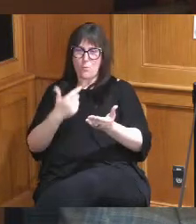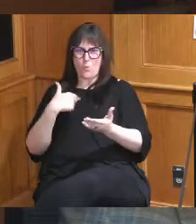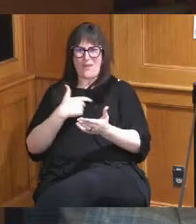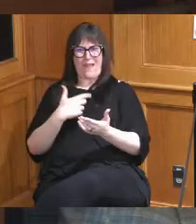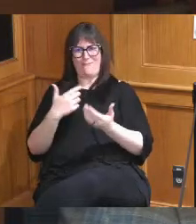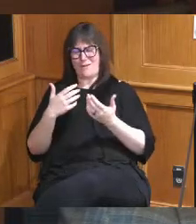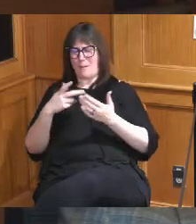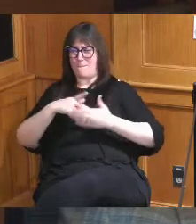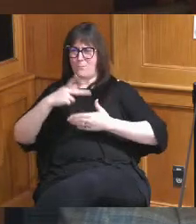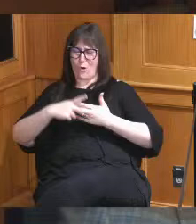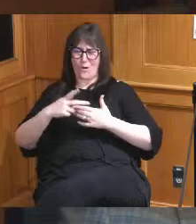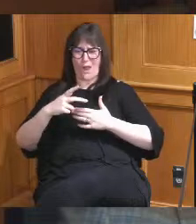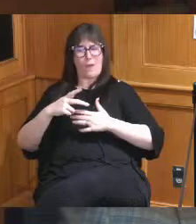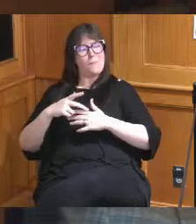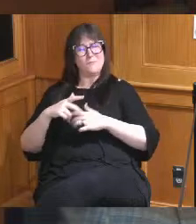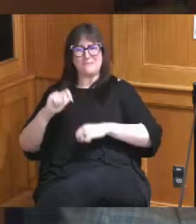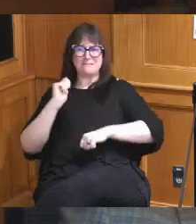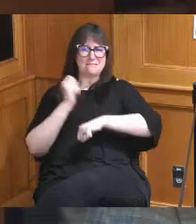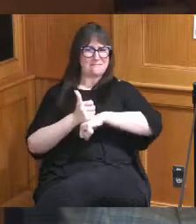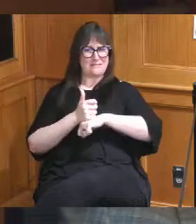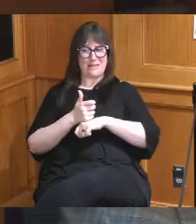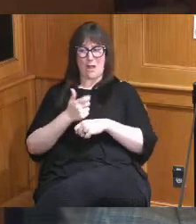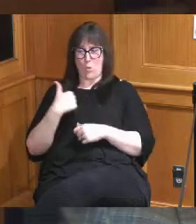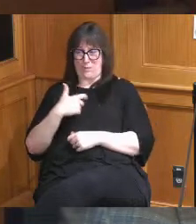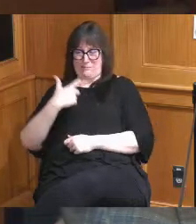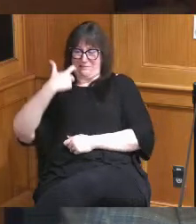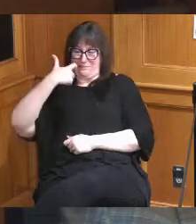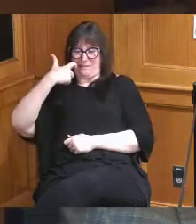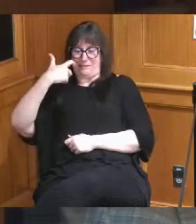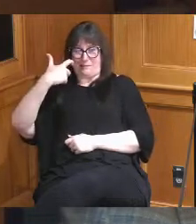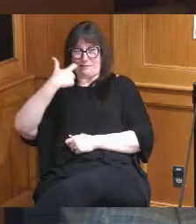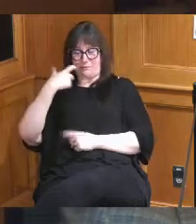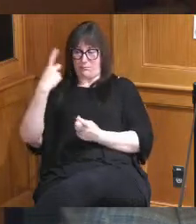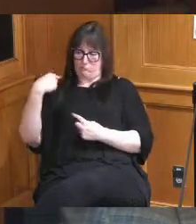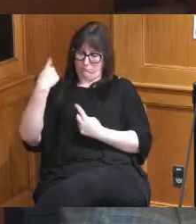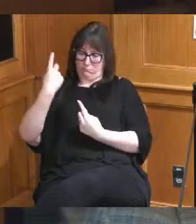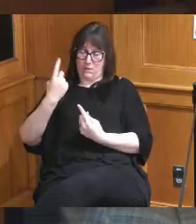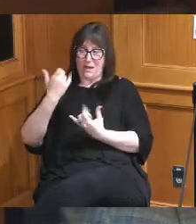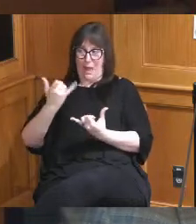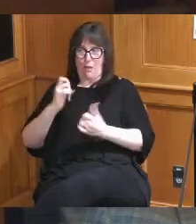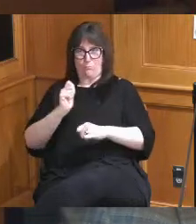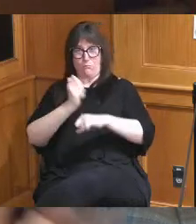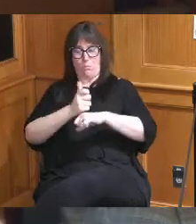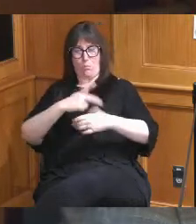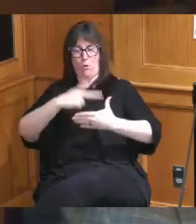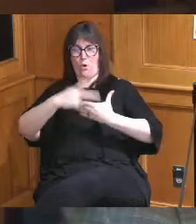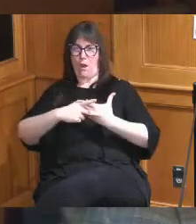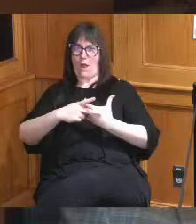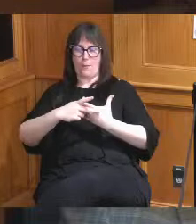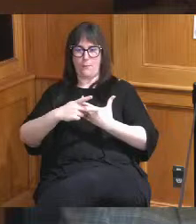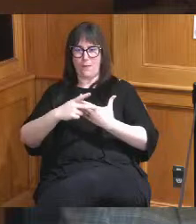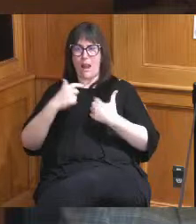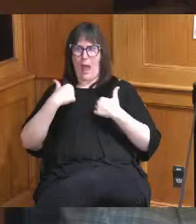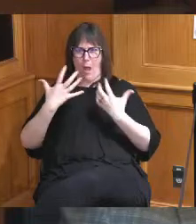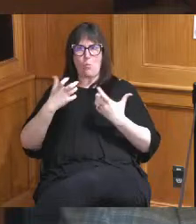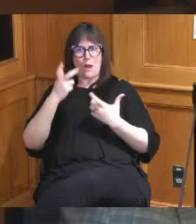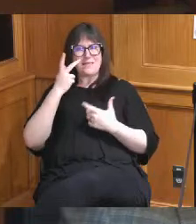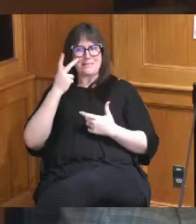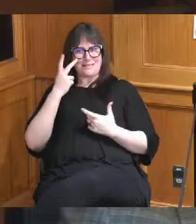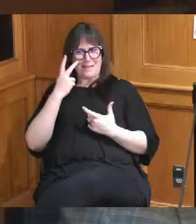program, and we just got this program after all this stuff we had to do. And I want to see the